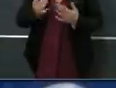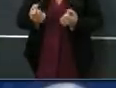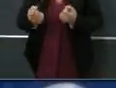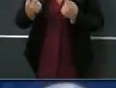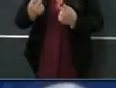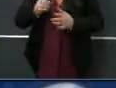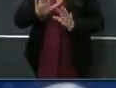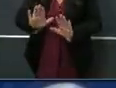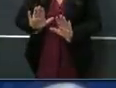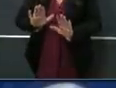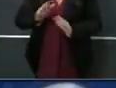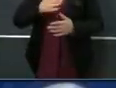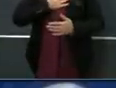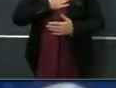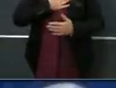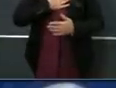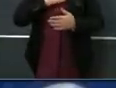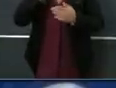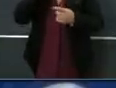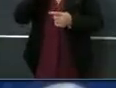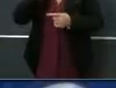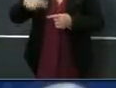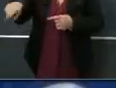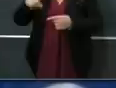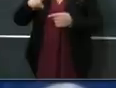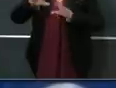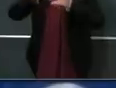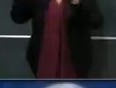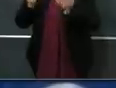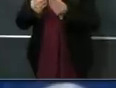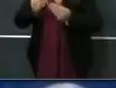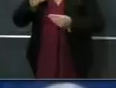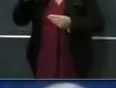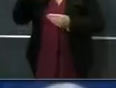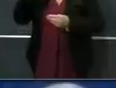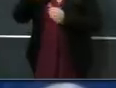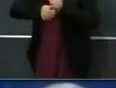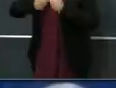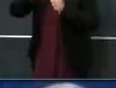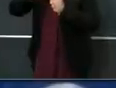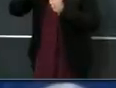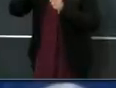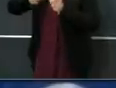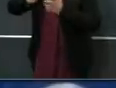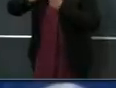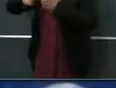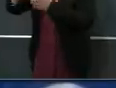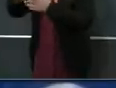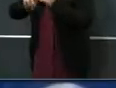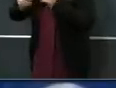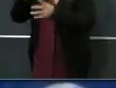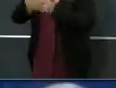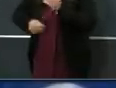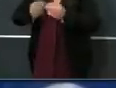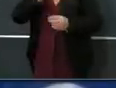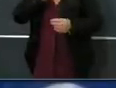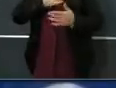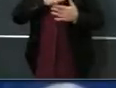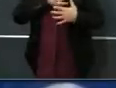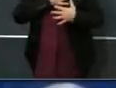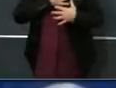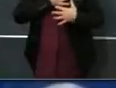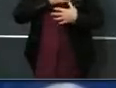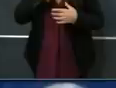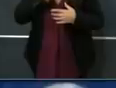are not statistics. These are human beings, stories, journeys, each and every one of them precious, and our heart goes out to